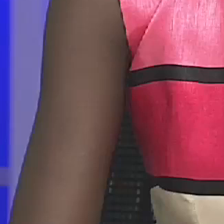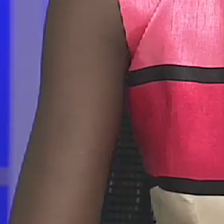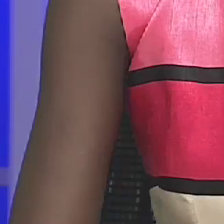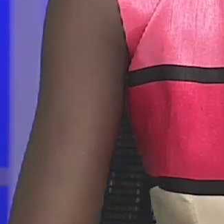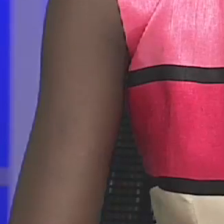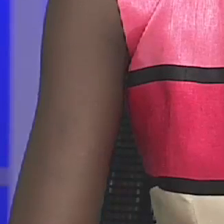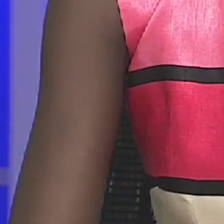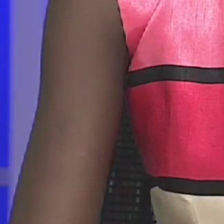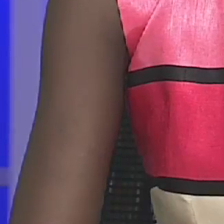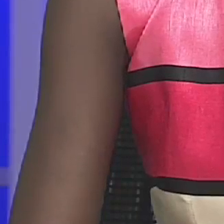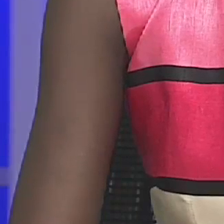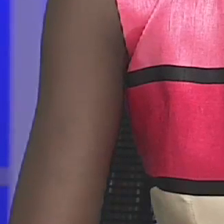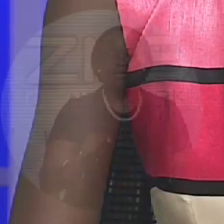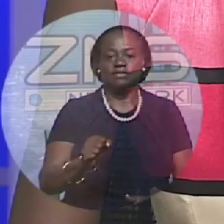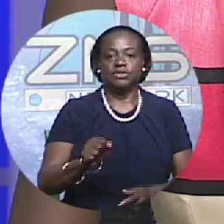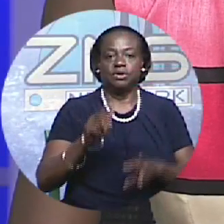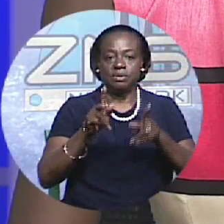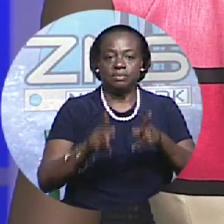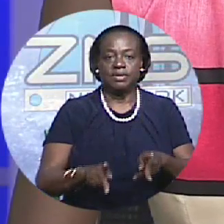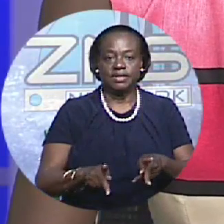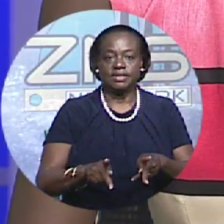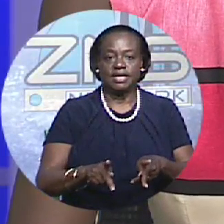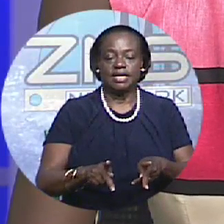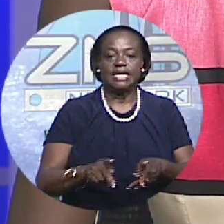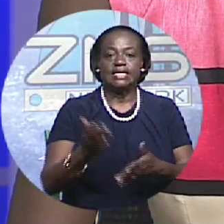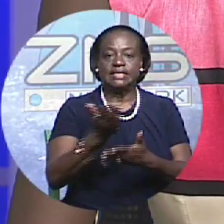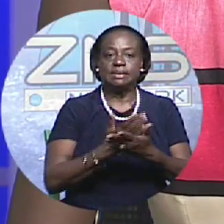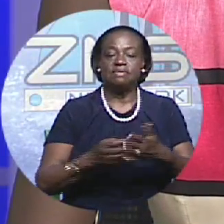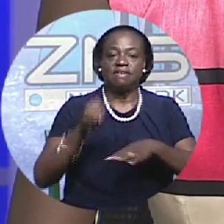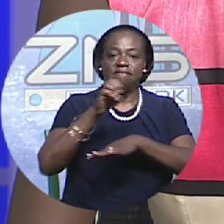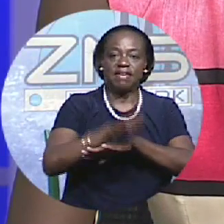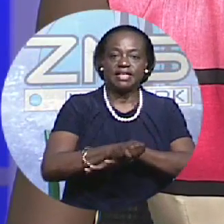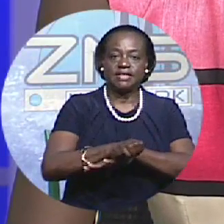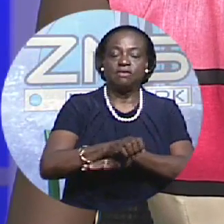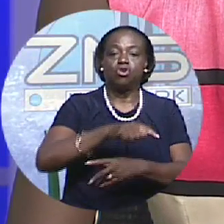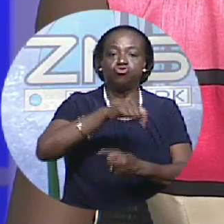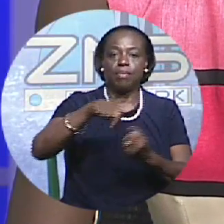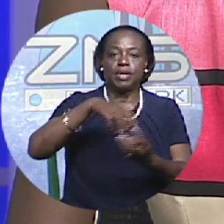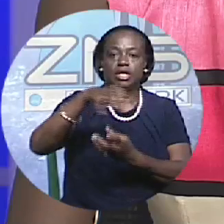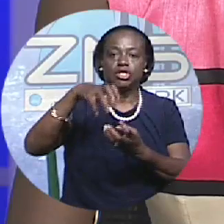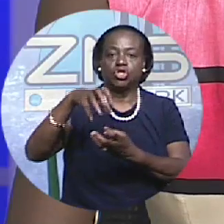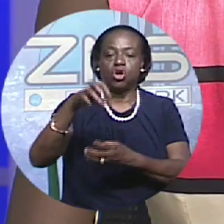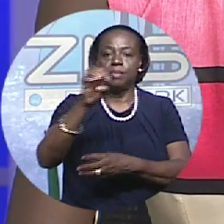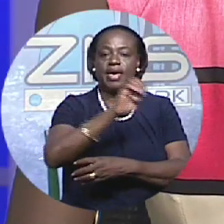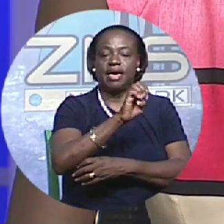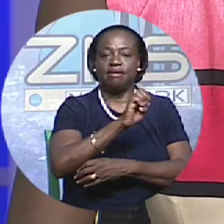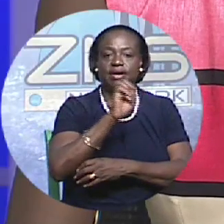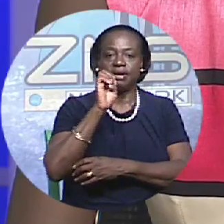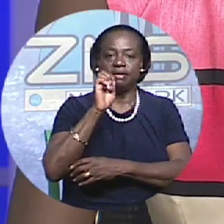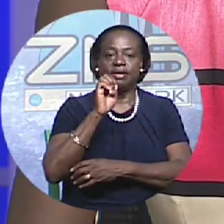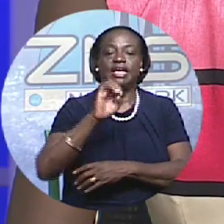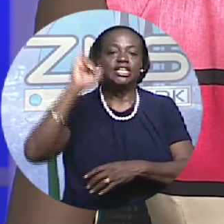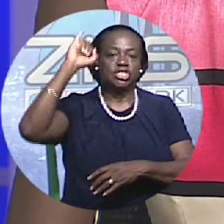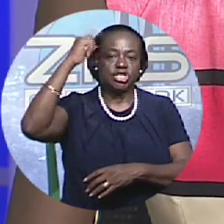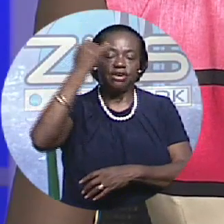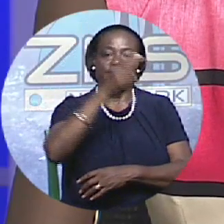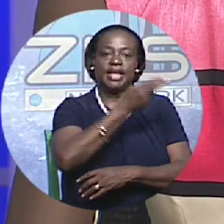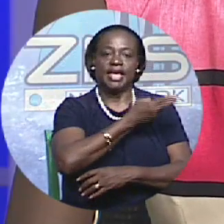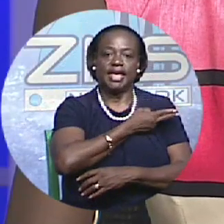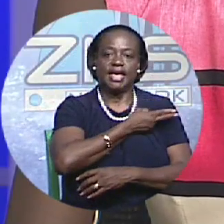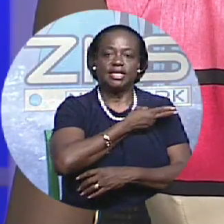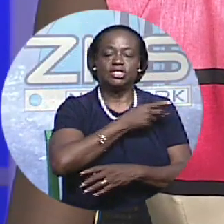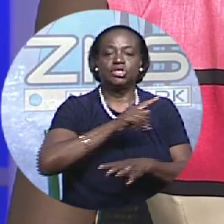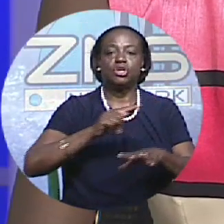As San Salvador residents experience some of the effects of what was Tropical Storm Erica over the past few days, our Jared Higgs tracked the island's weather